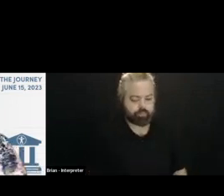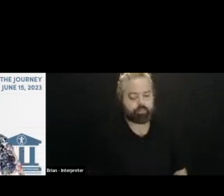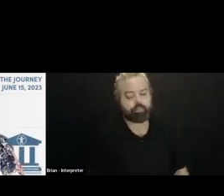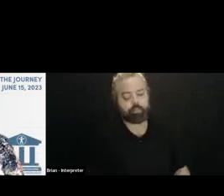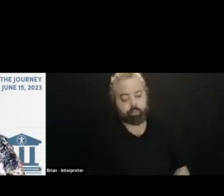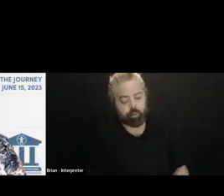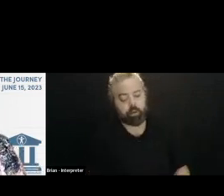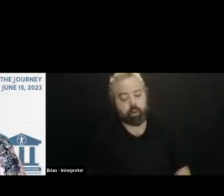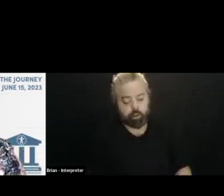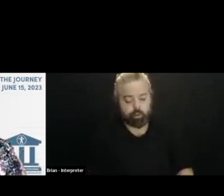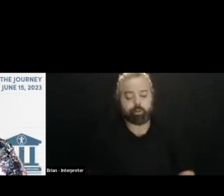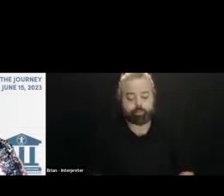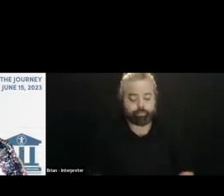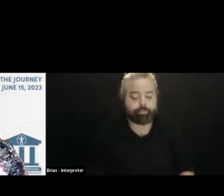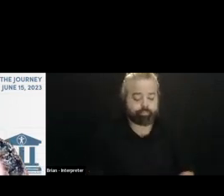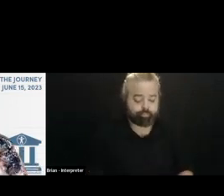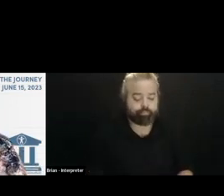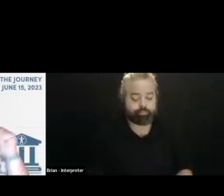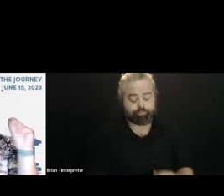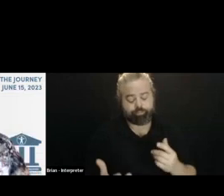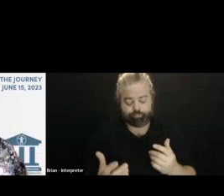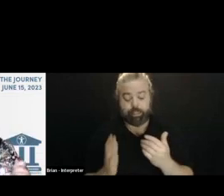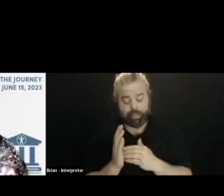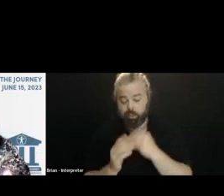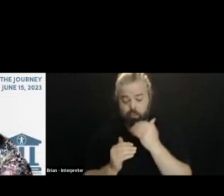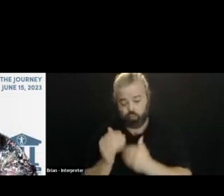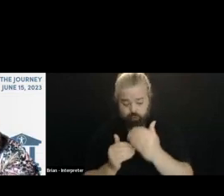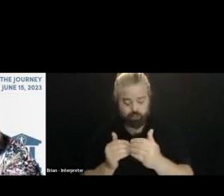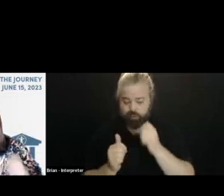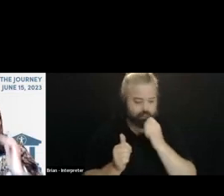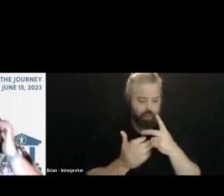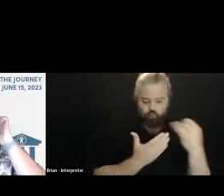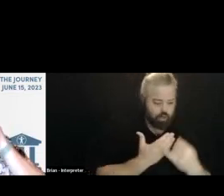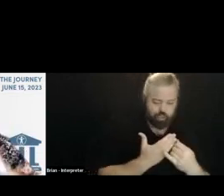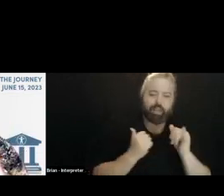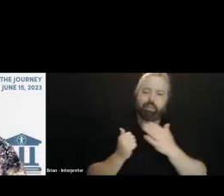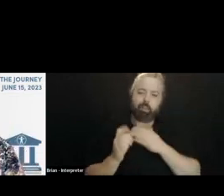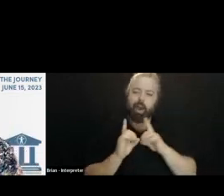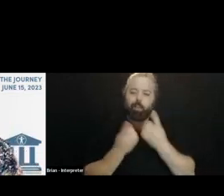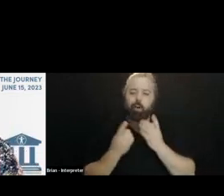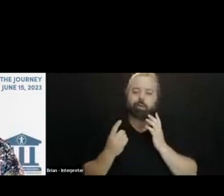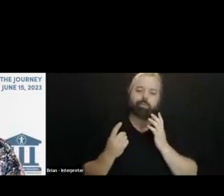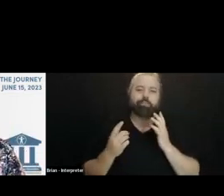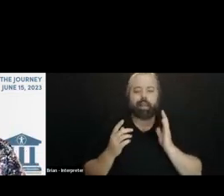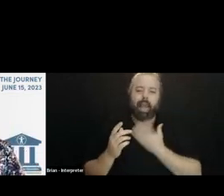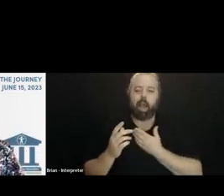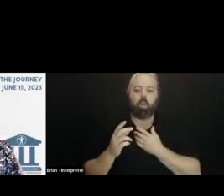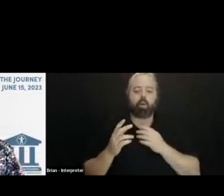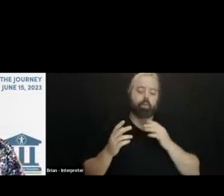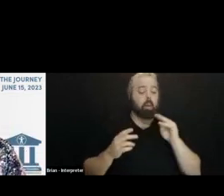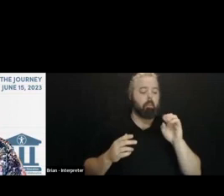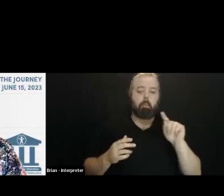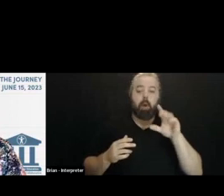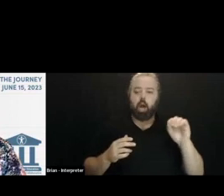This is part of my department's motto whenever we are talking to people across campus about digital